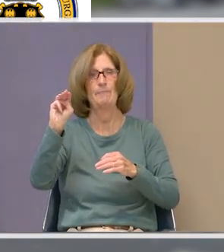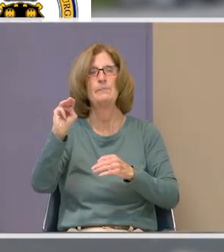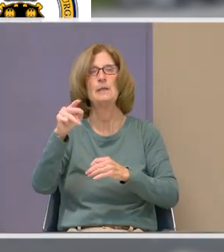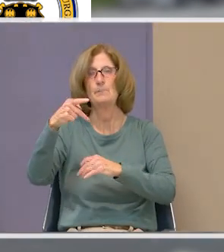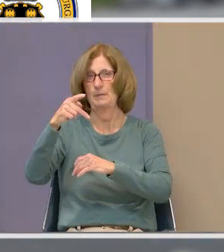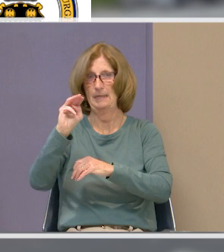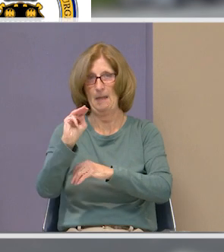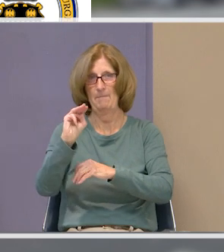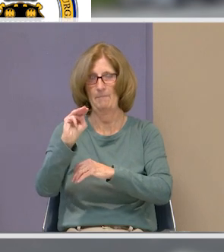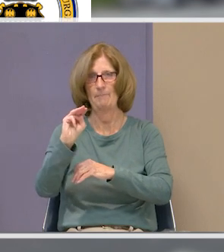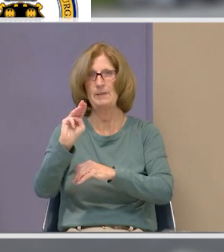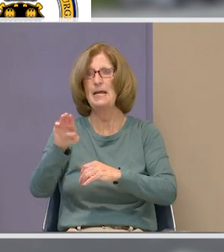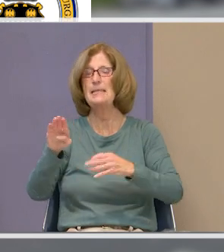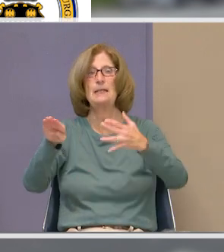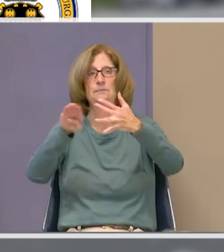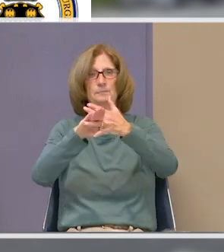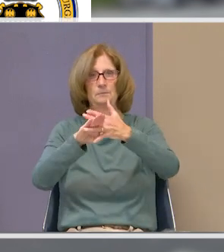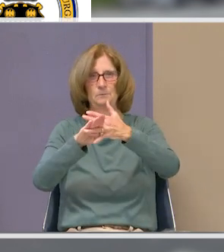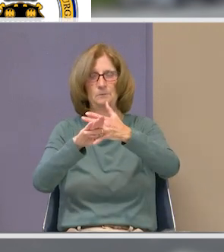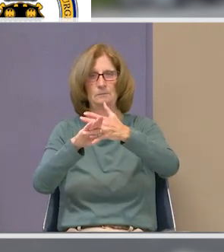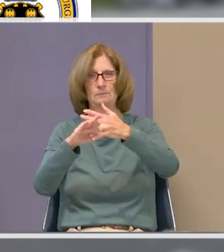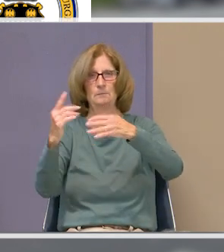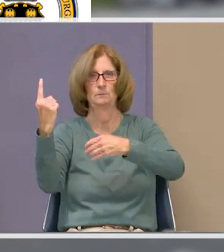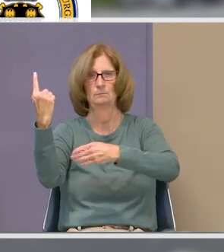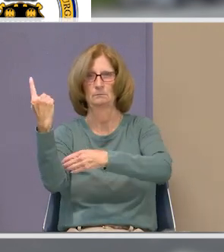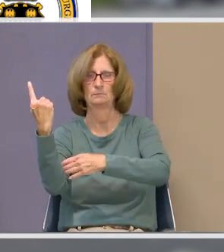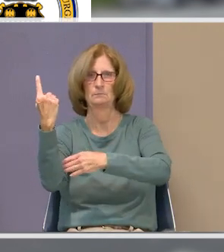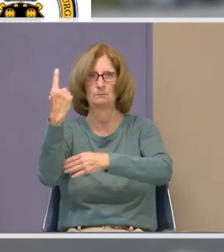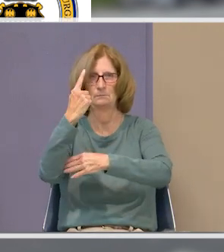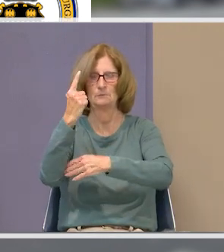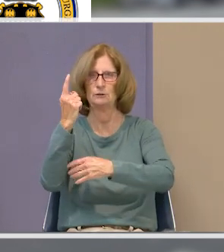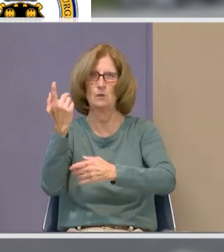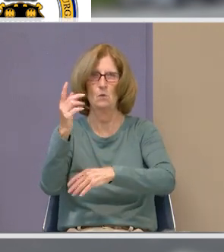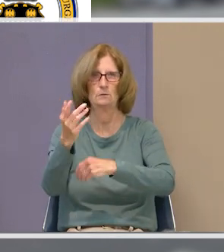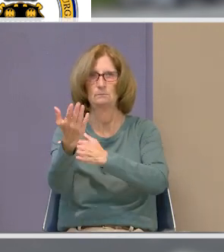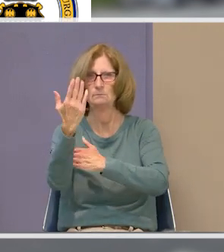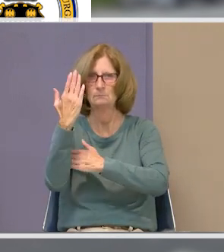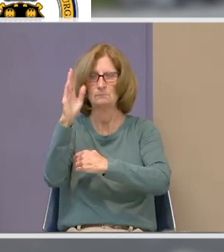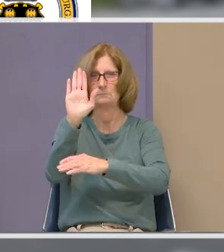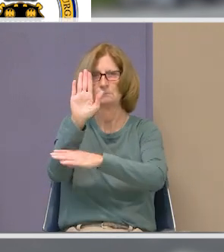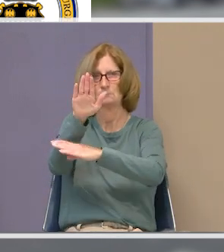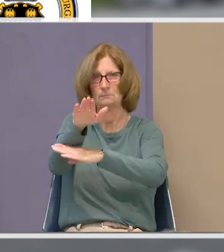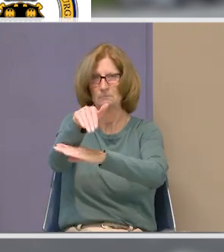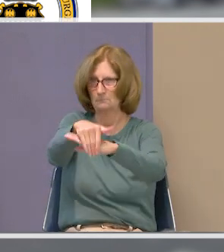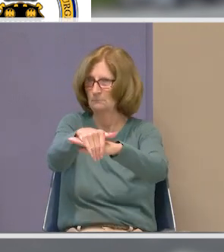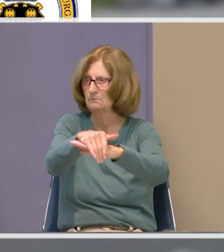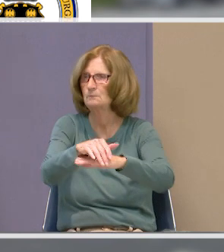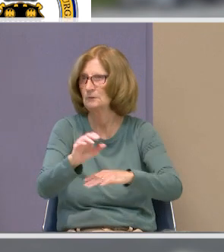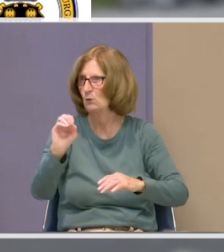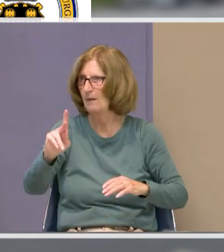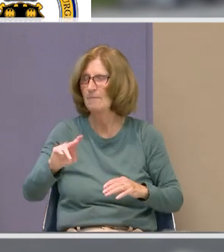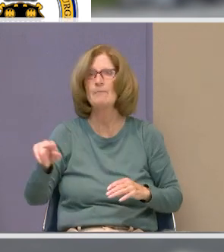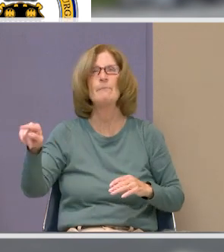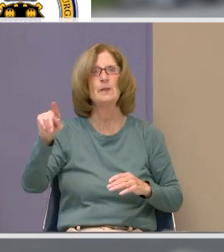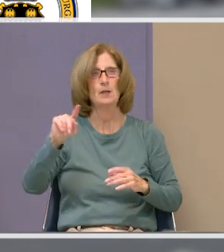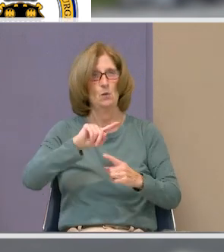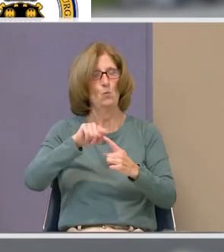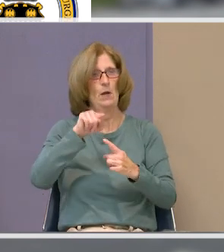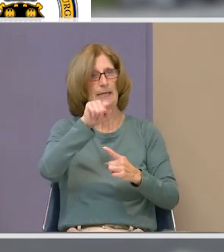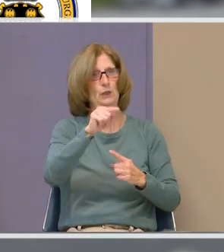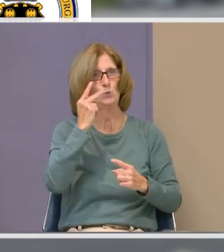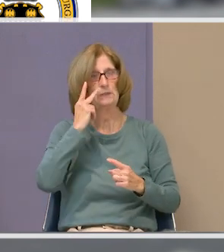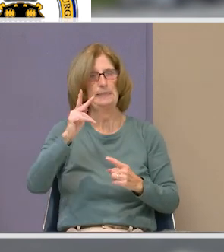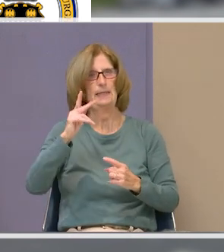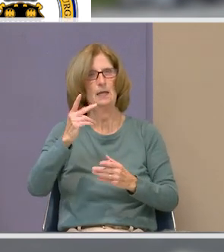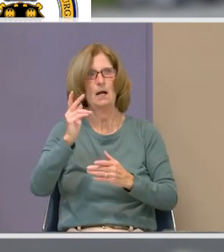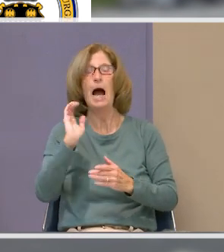peak period, and then the midday peak period, which gives a better representation of most of the day. And then when you go to the